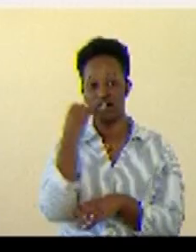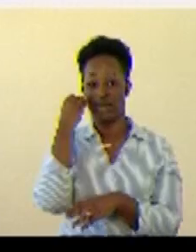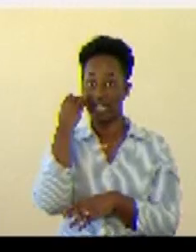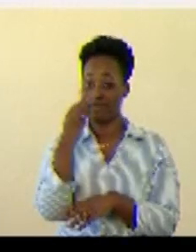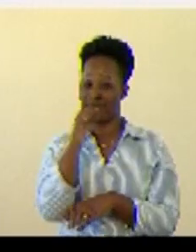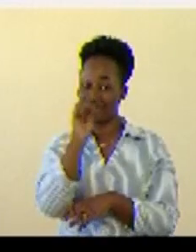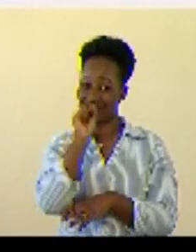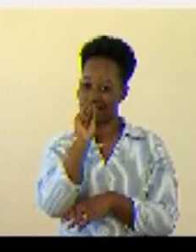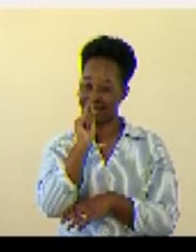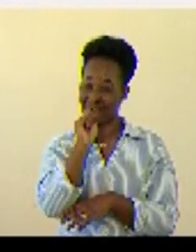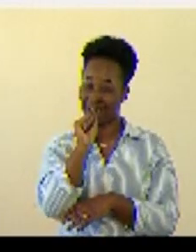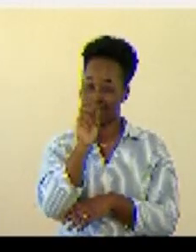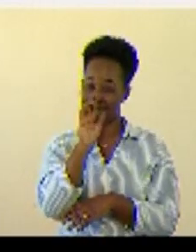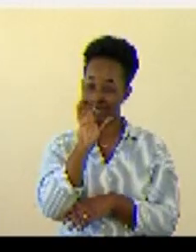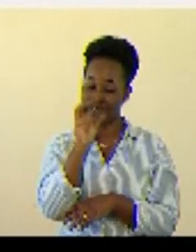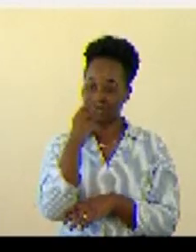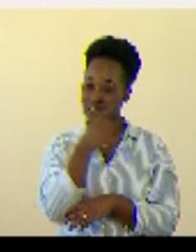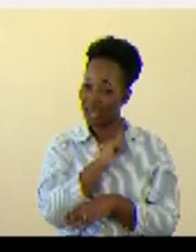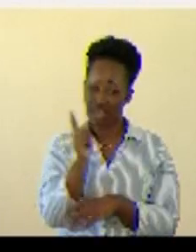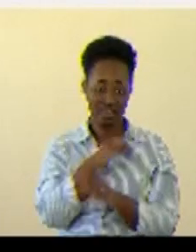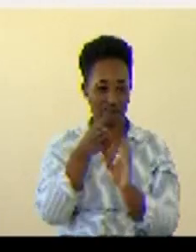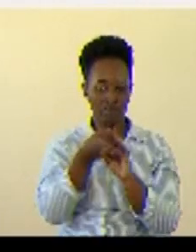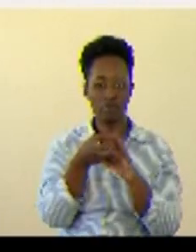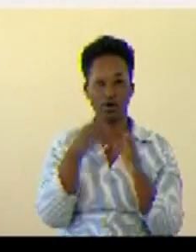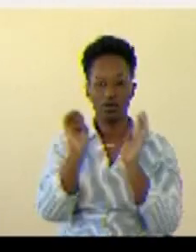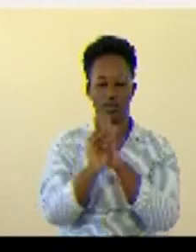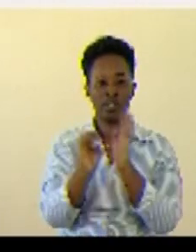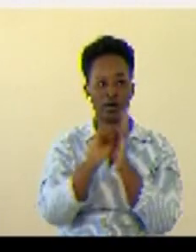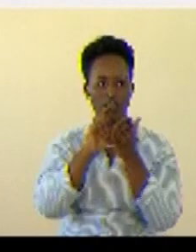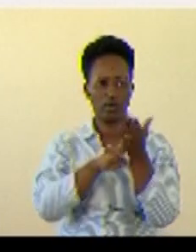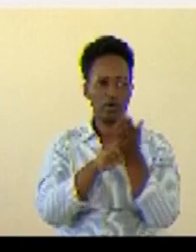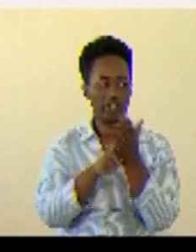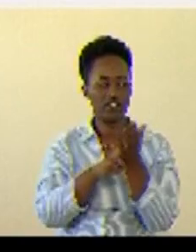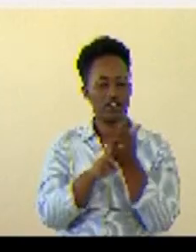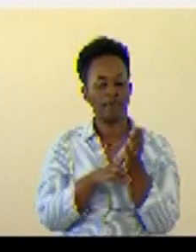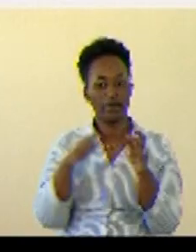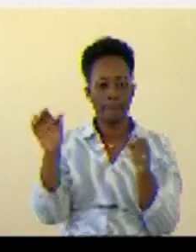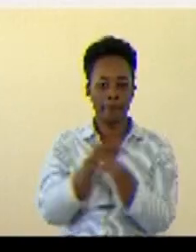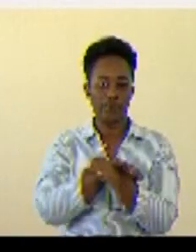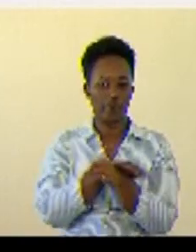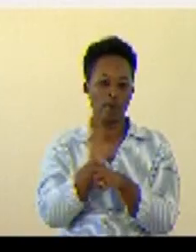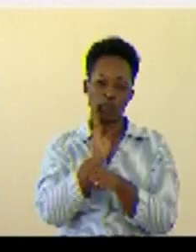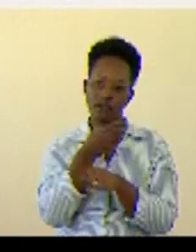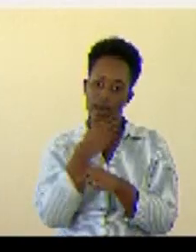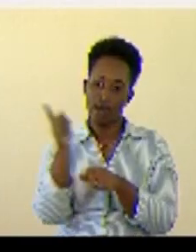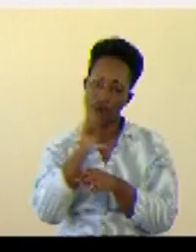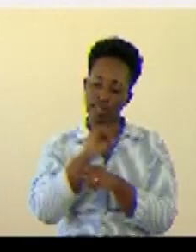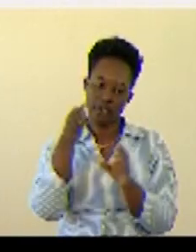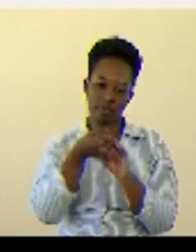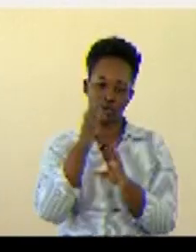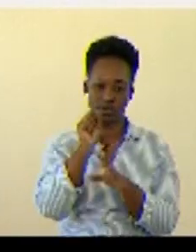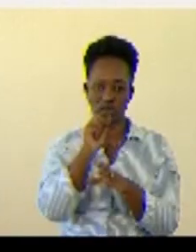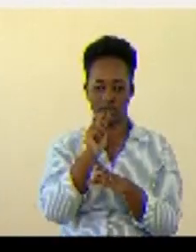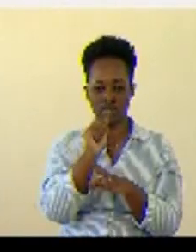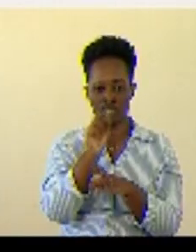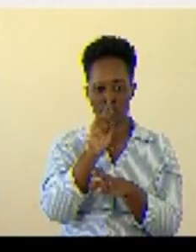control experiment of using a sample of pure water or distilled water, the color of